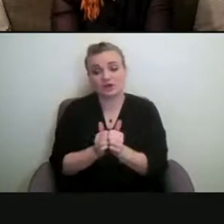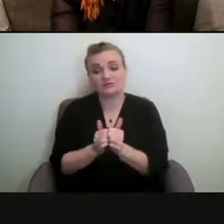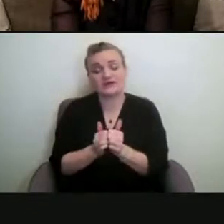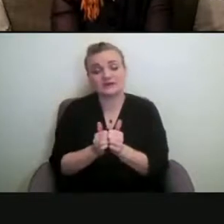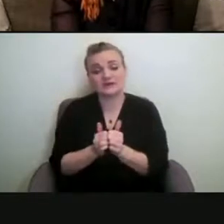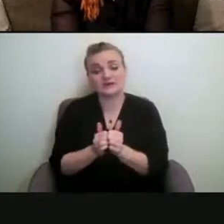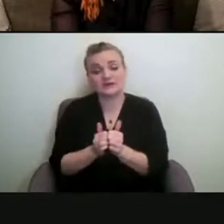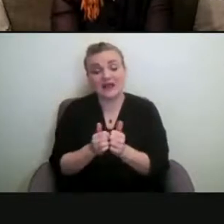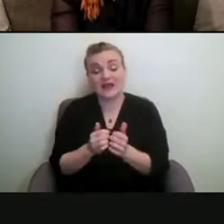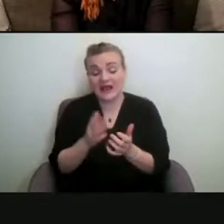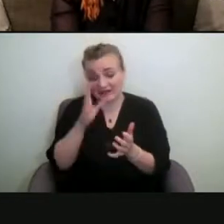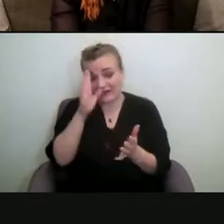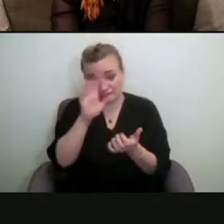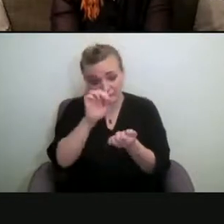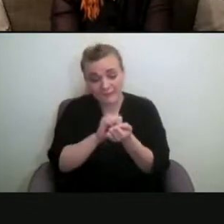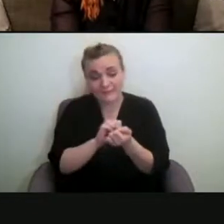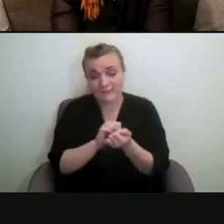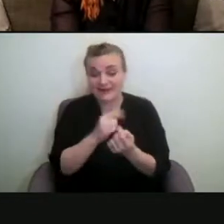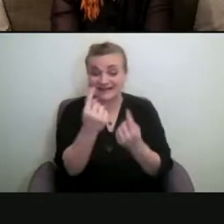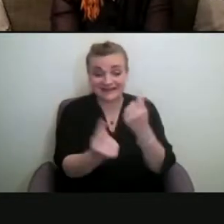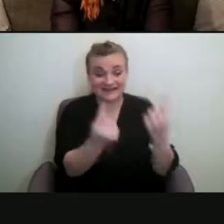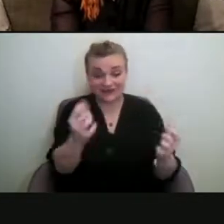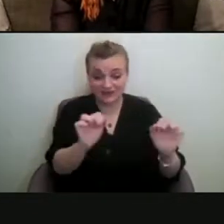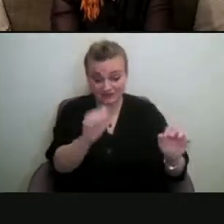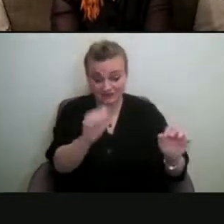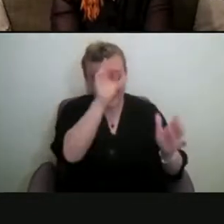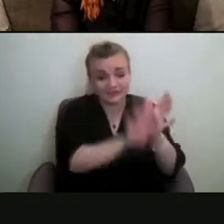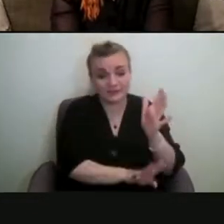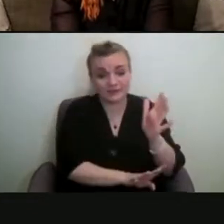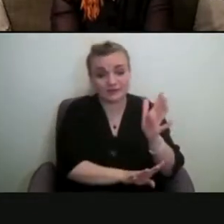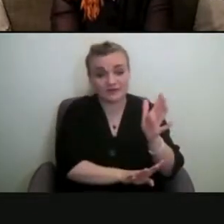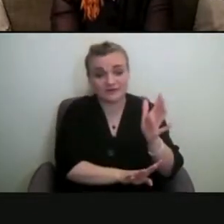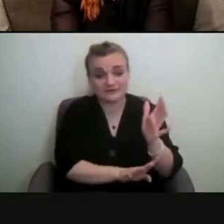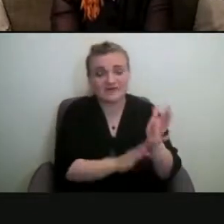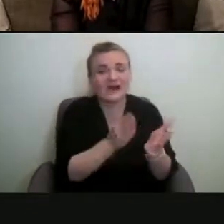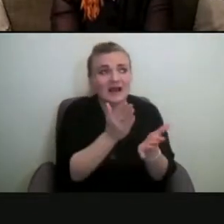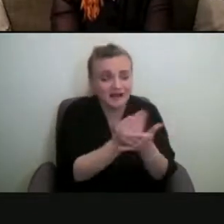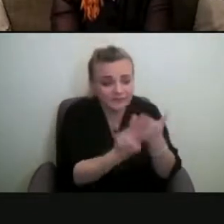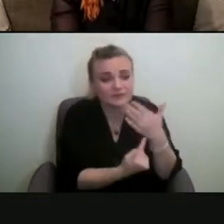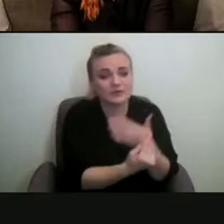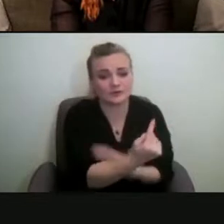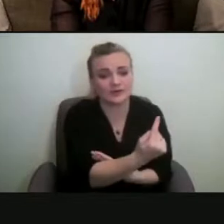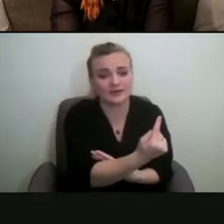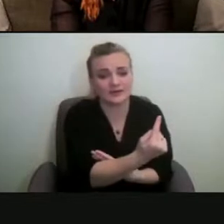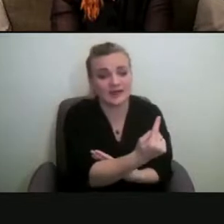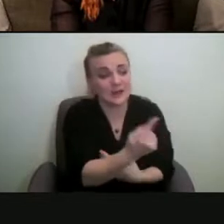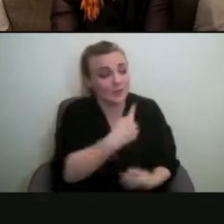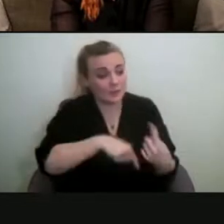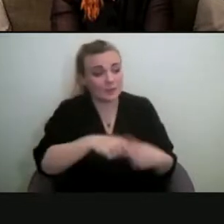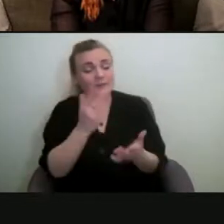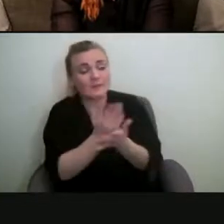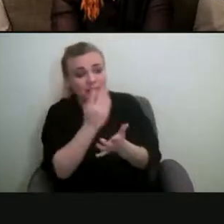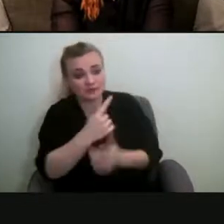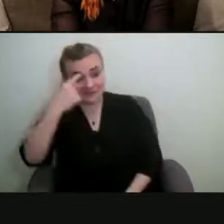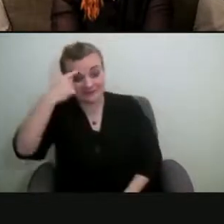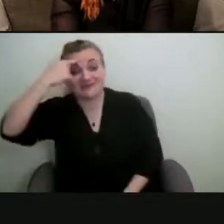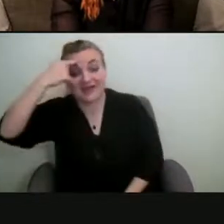experience is unique and valid. Like, that's super important. We need to hold that in the forefront of our minds at all times.